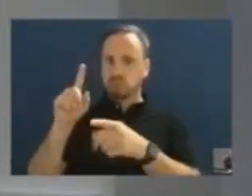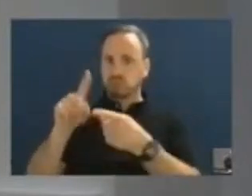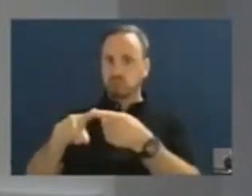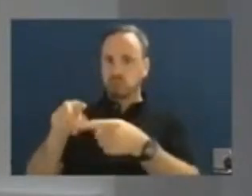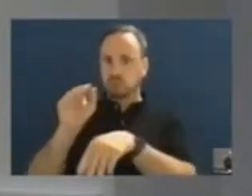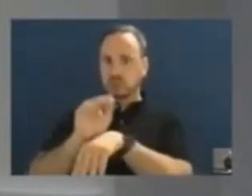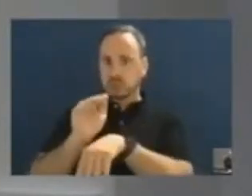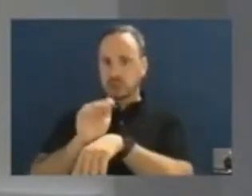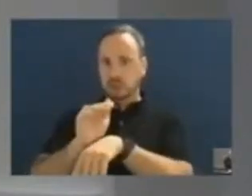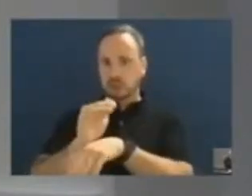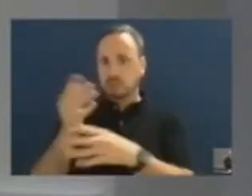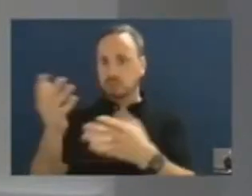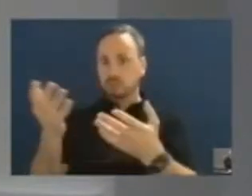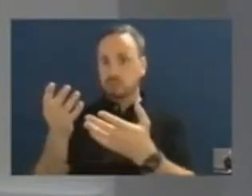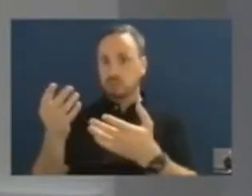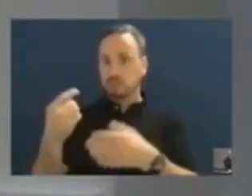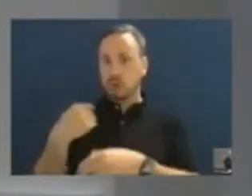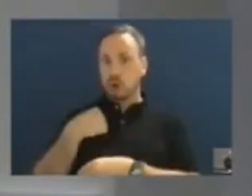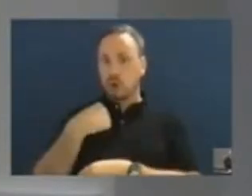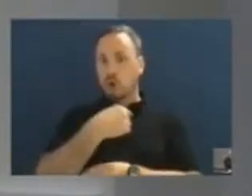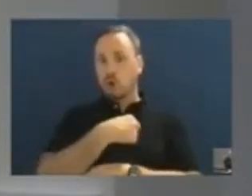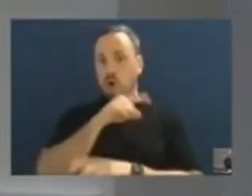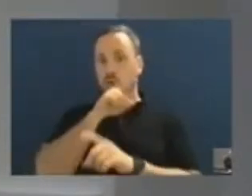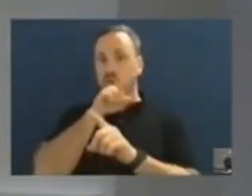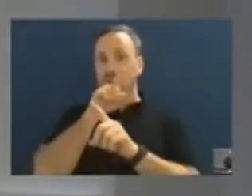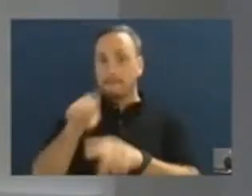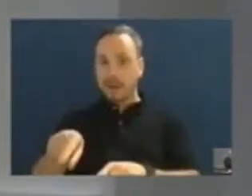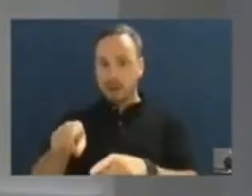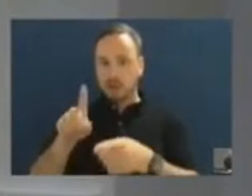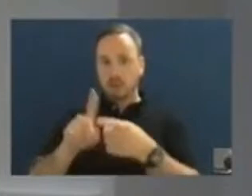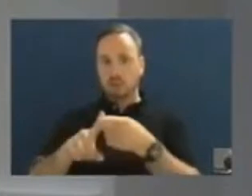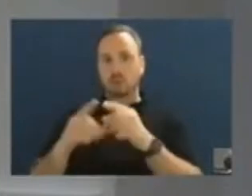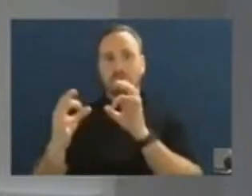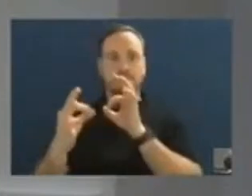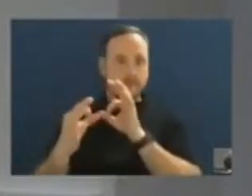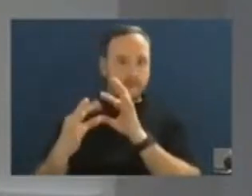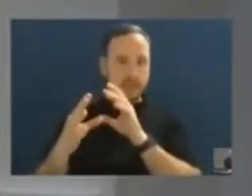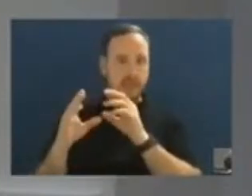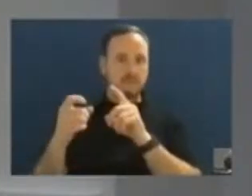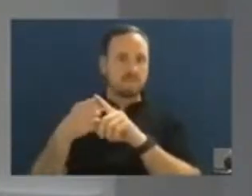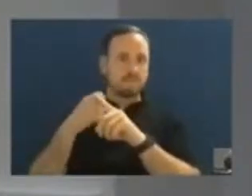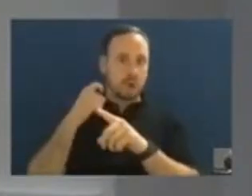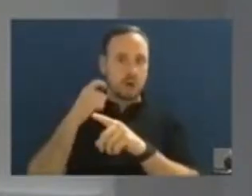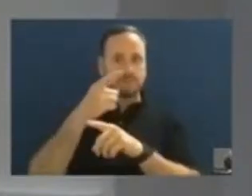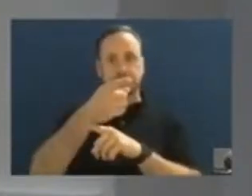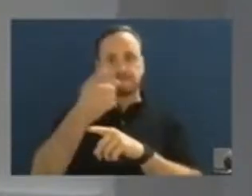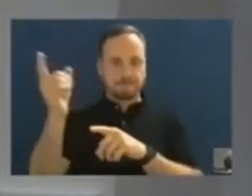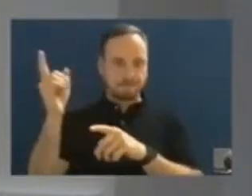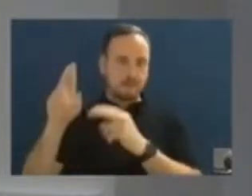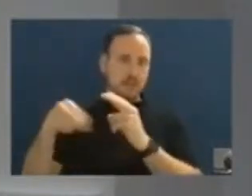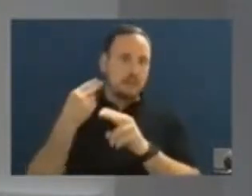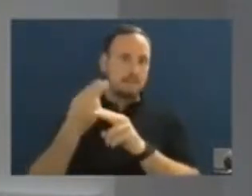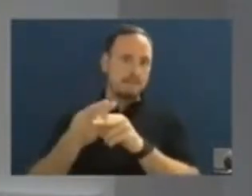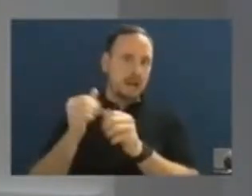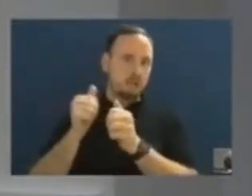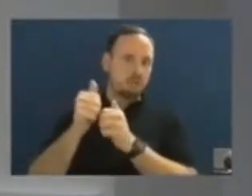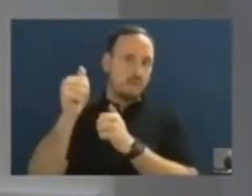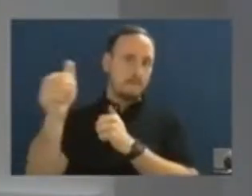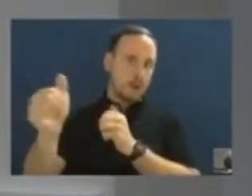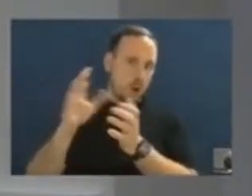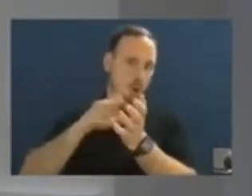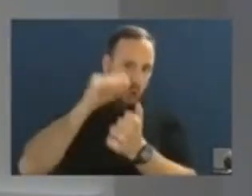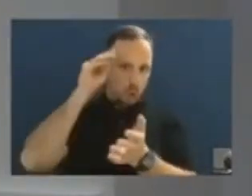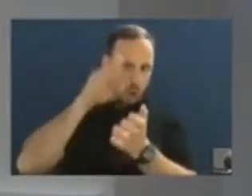we're responding to feedback about our virtual learning environment. And this is tremendous, and I appreciate